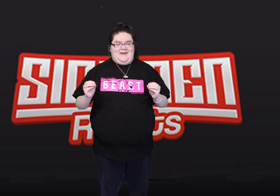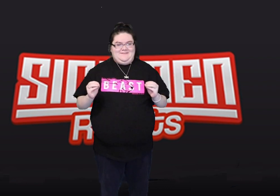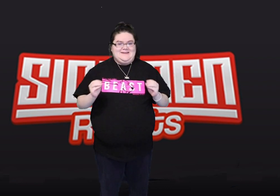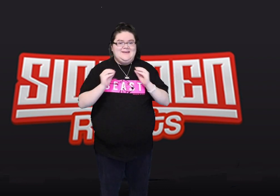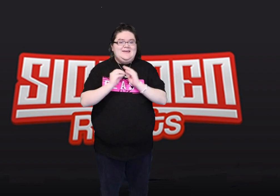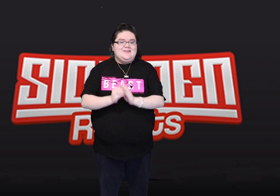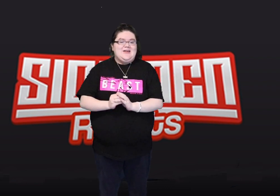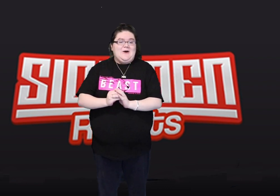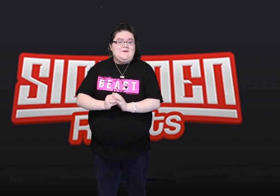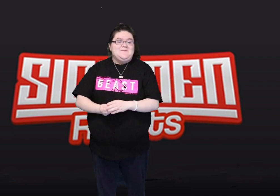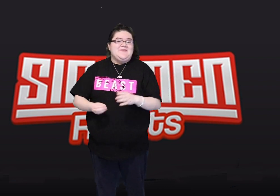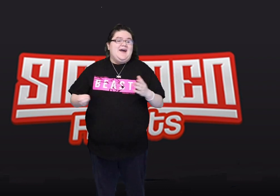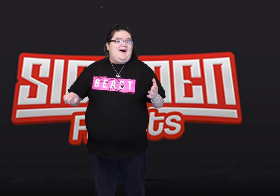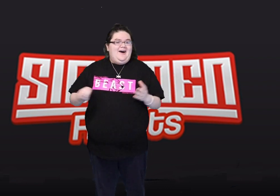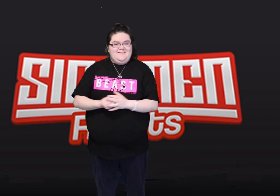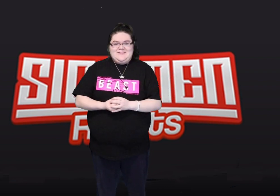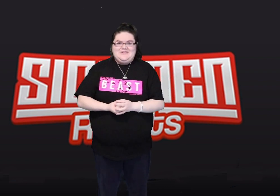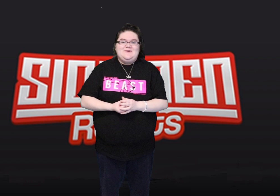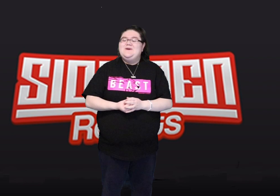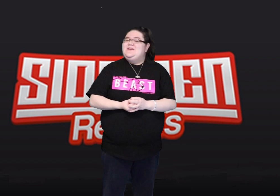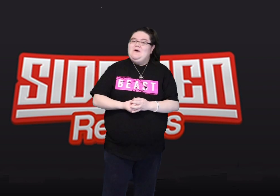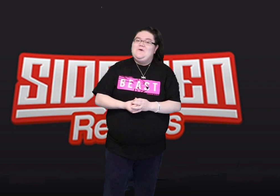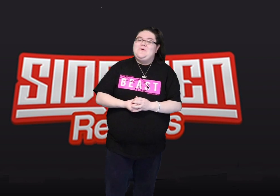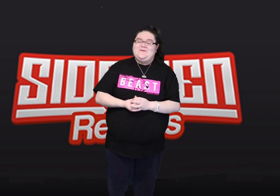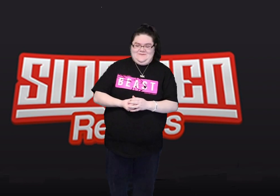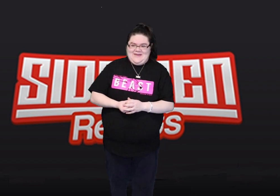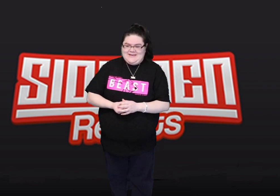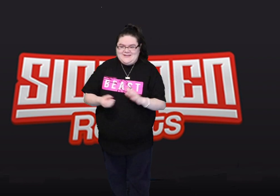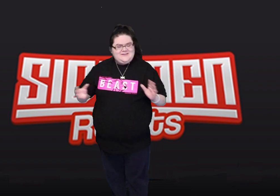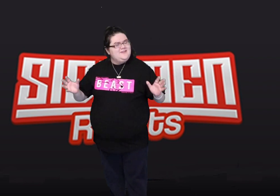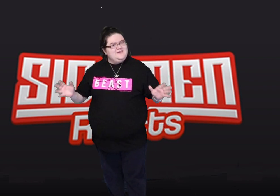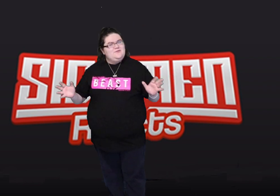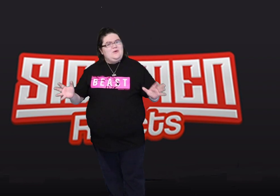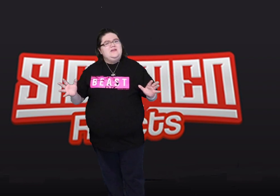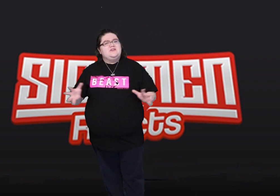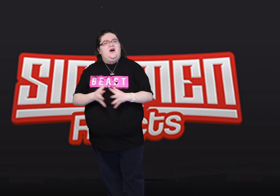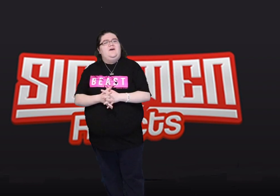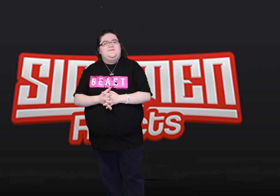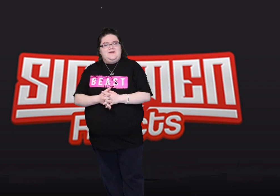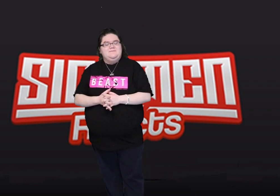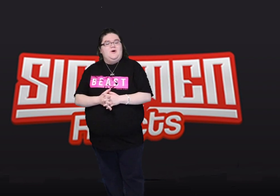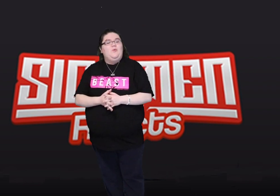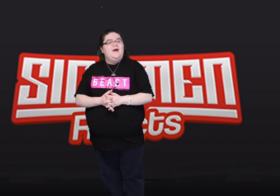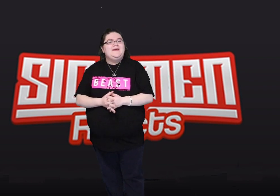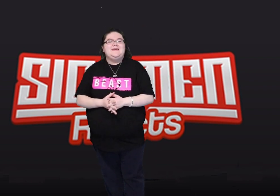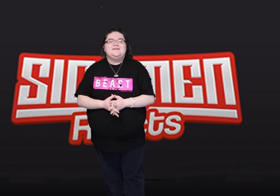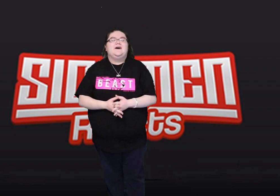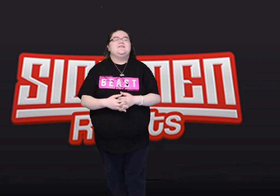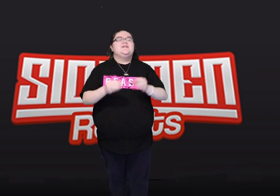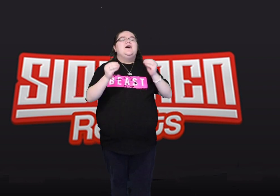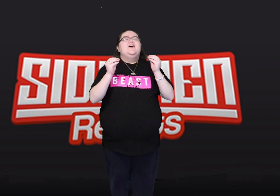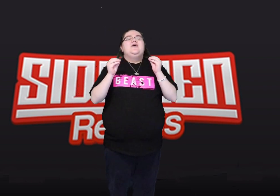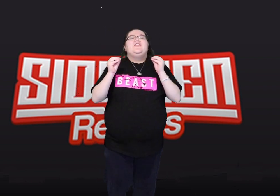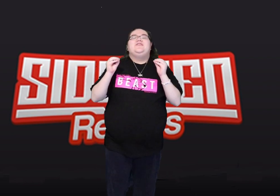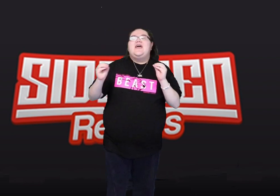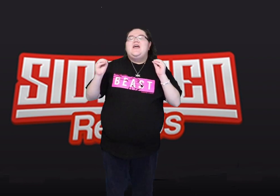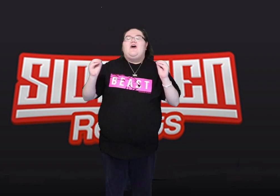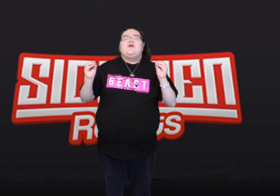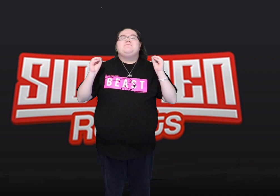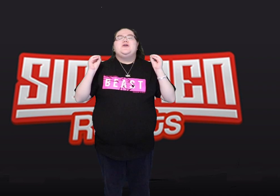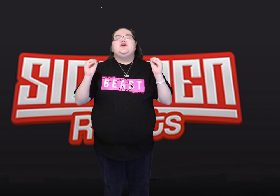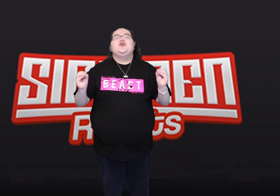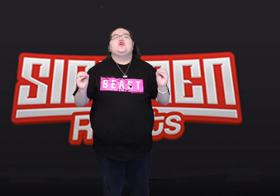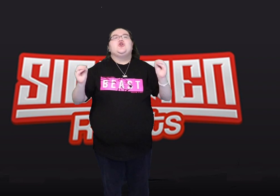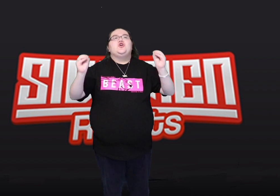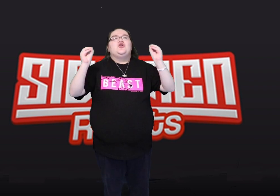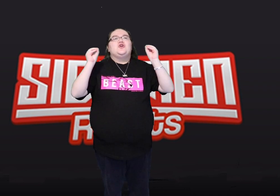was my favorite. So, obviously, we know Vic doesn't rage often, but when he does, they